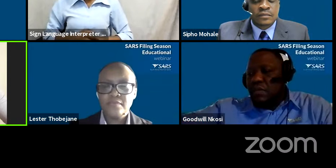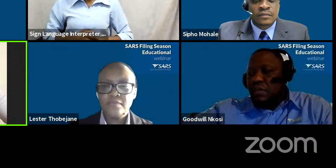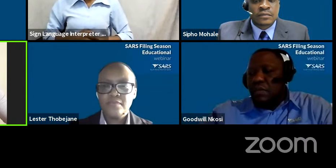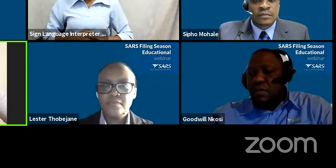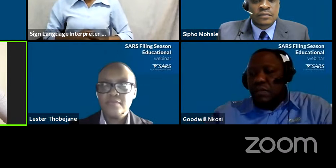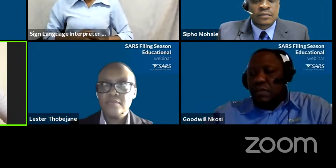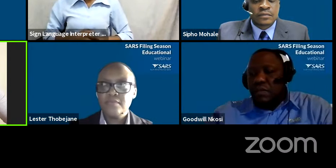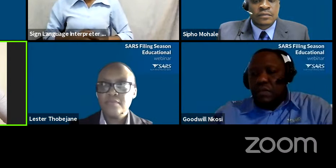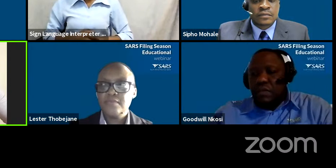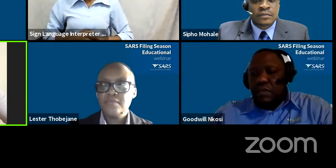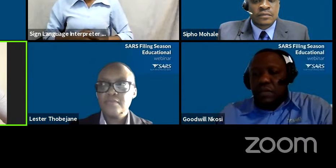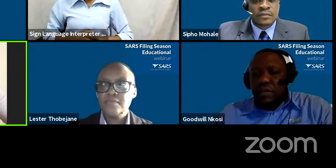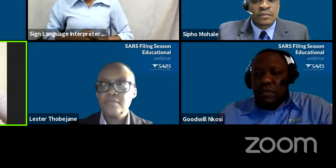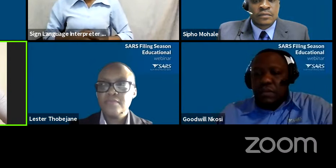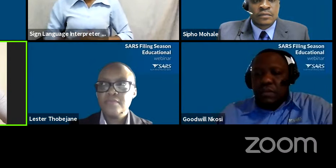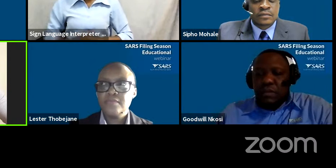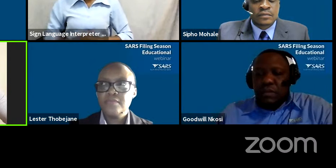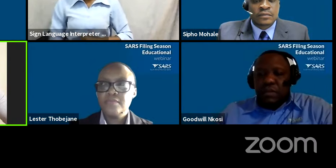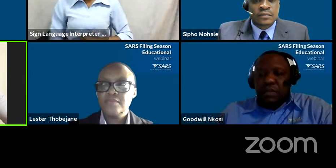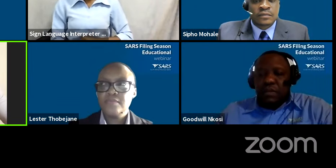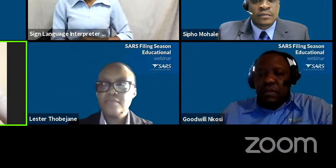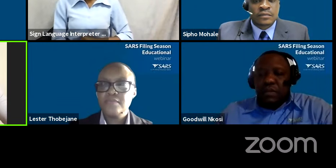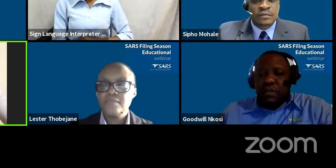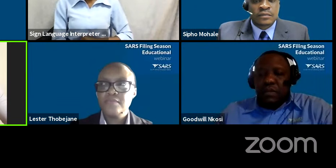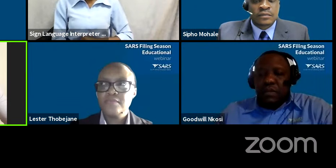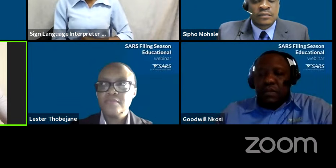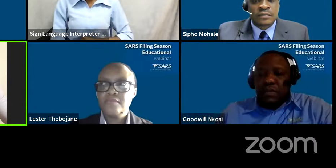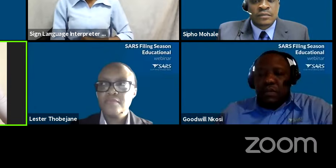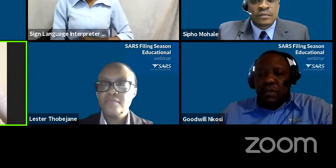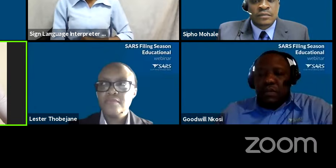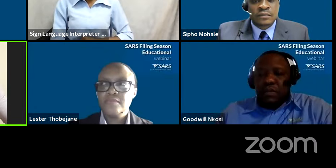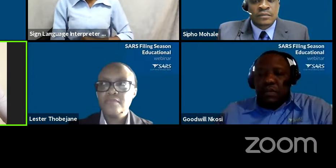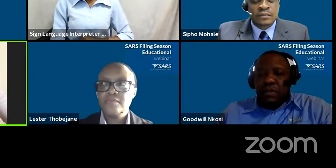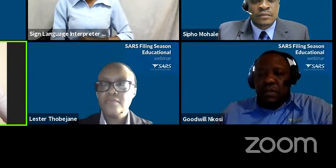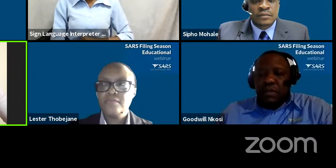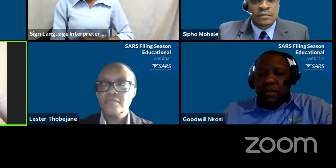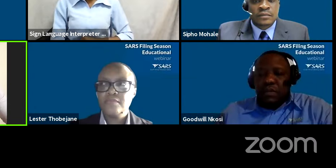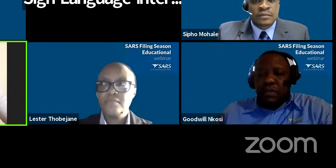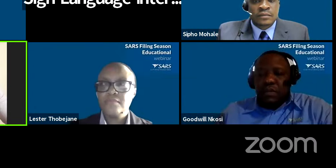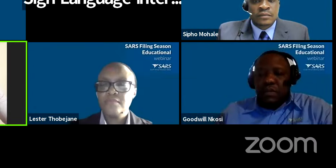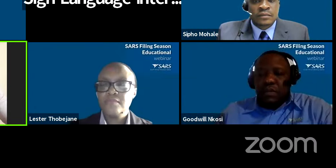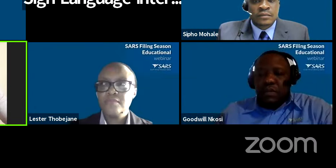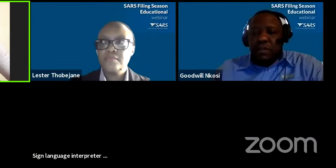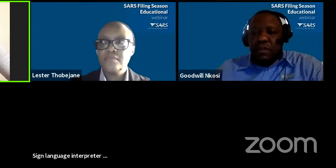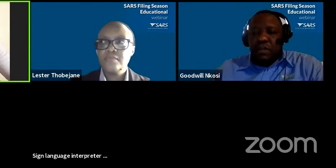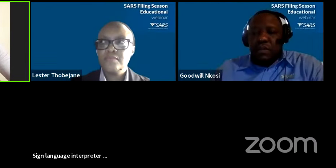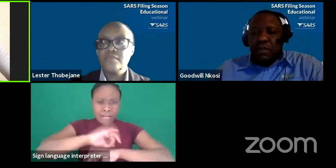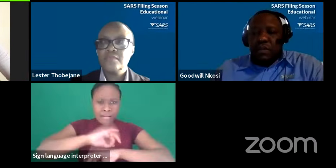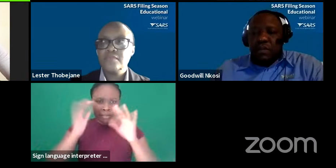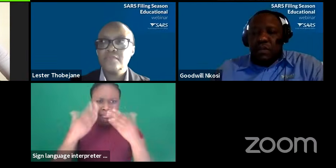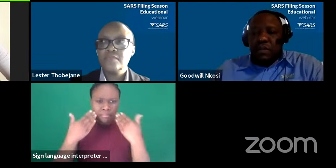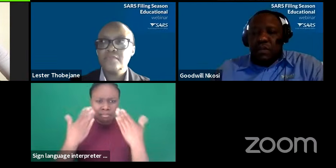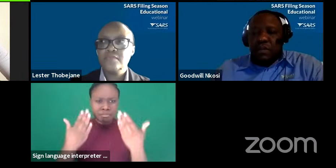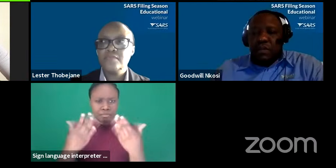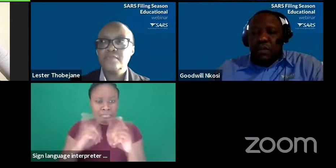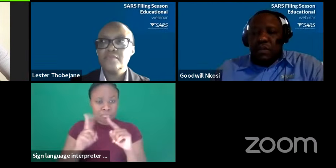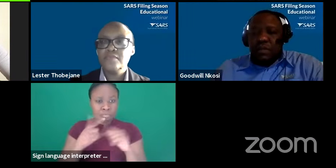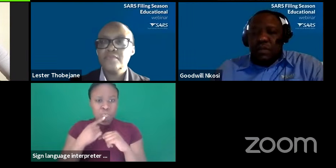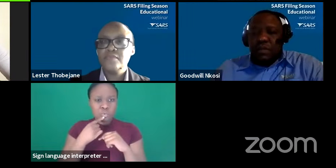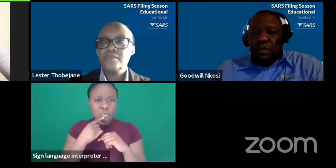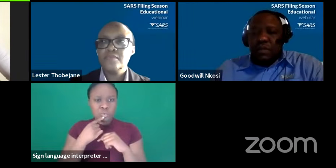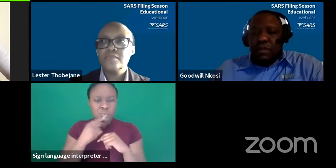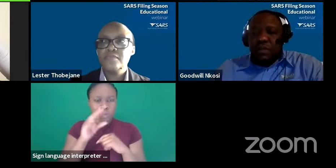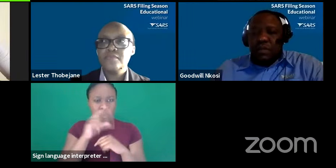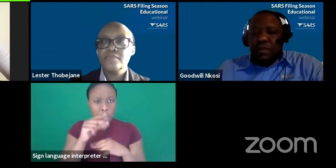not sure if I got the complete question. However, you're talking about updating details for a company. Yes. Yes,